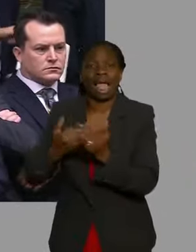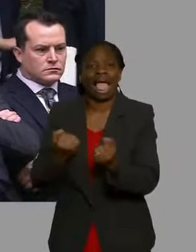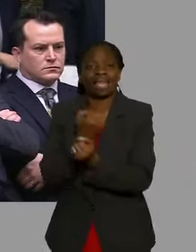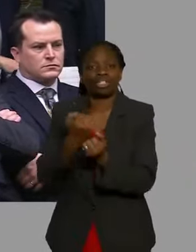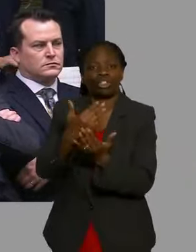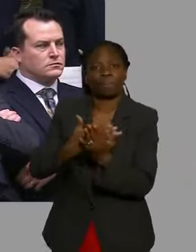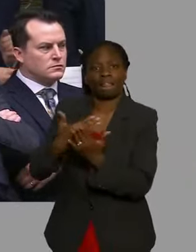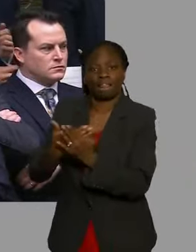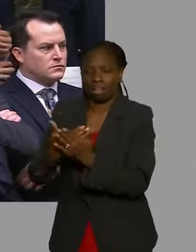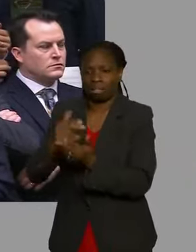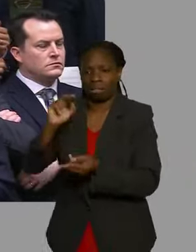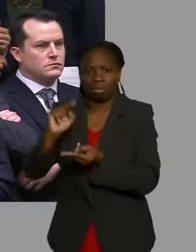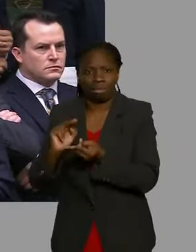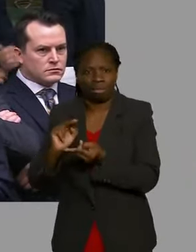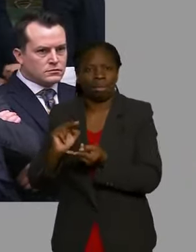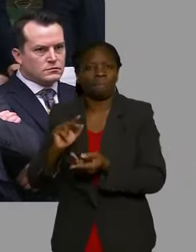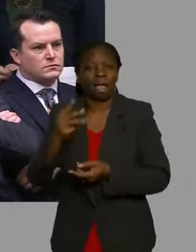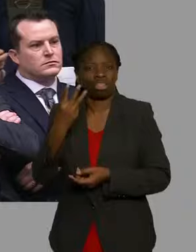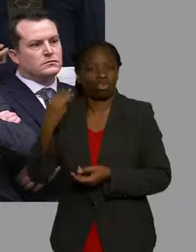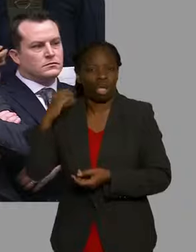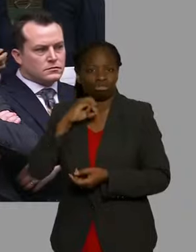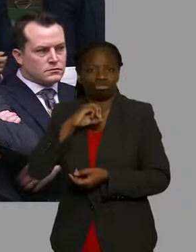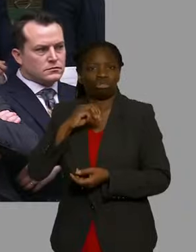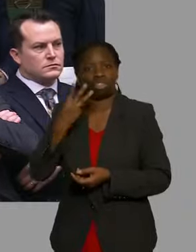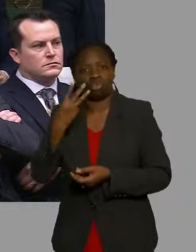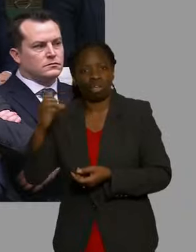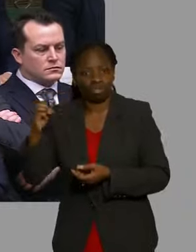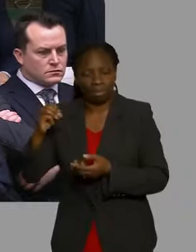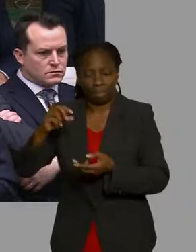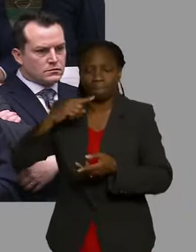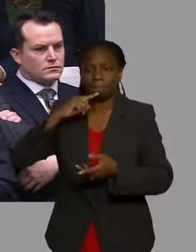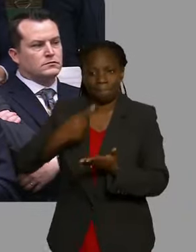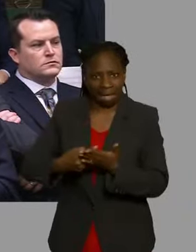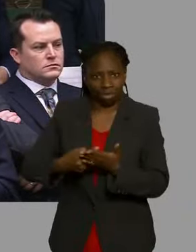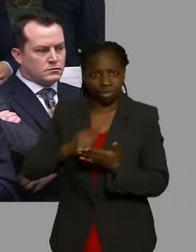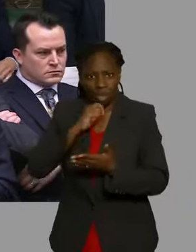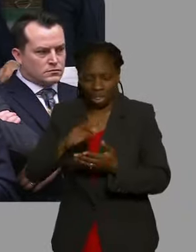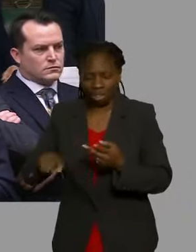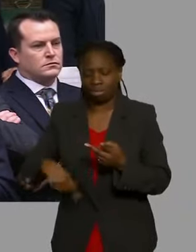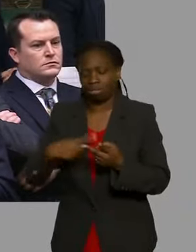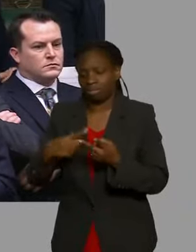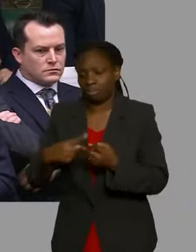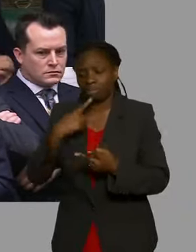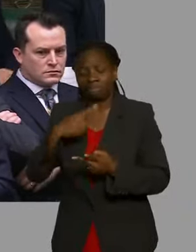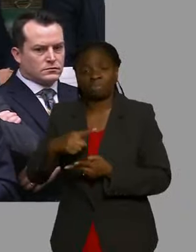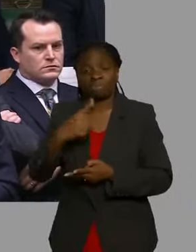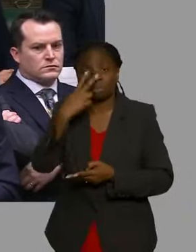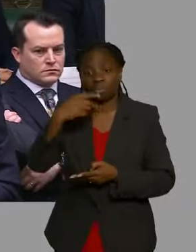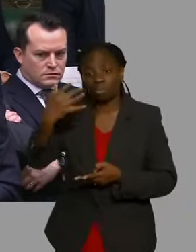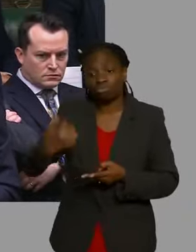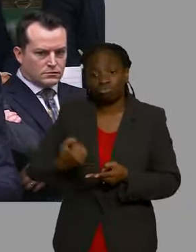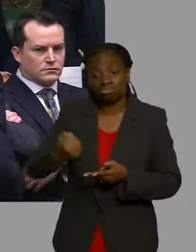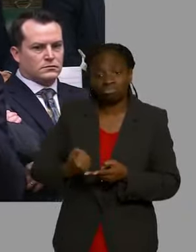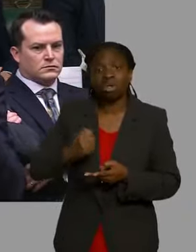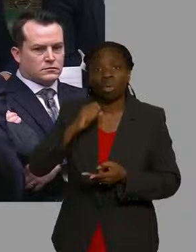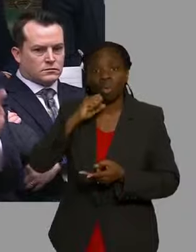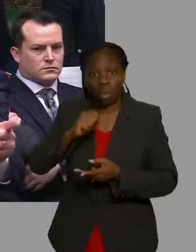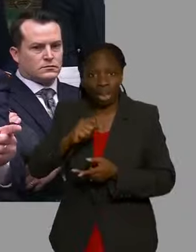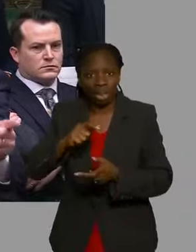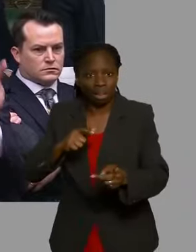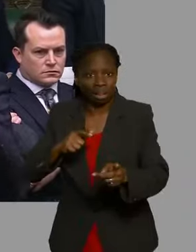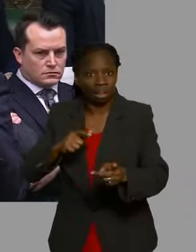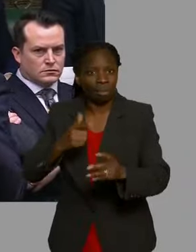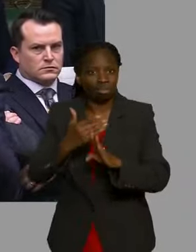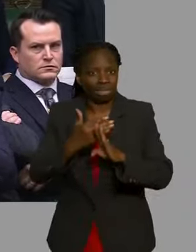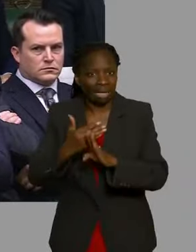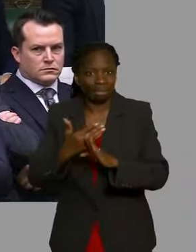but now he's in power, he stripped it off our pensioners. And he said he lined up for many photos with Wasby women, saying he'd have their backs, and he's just